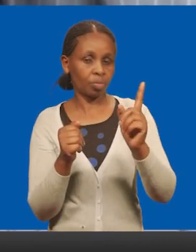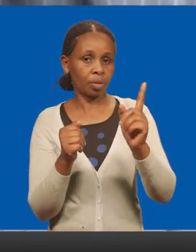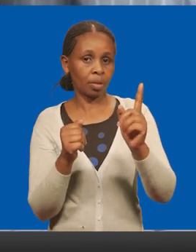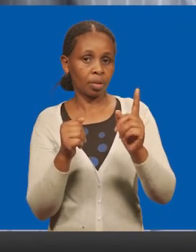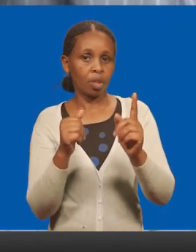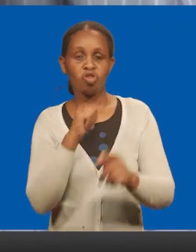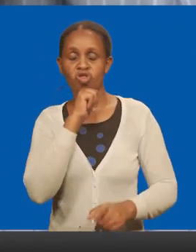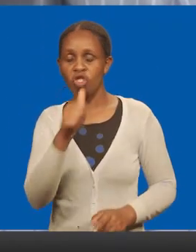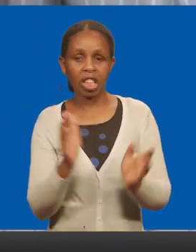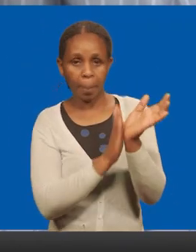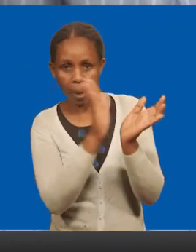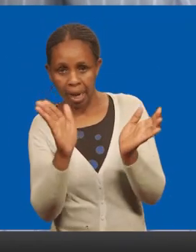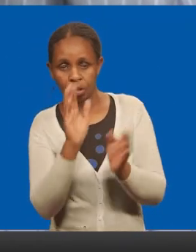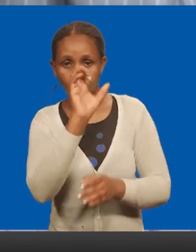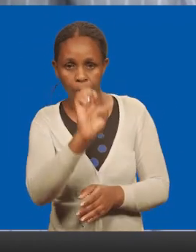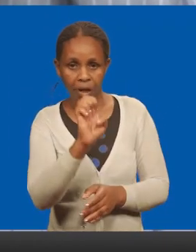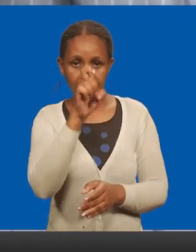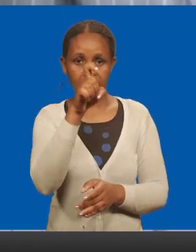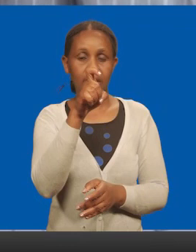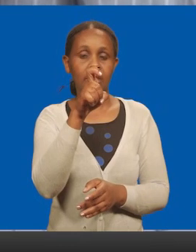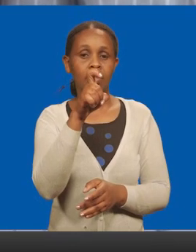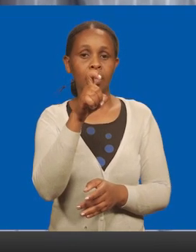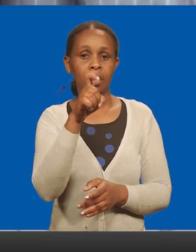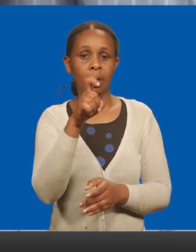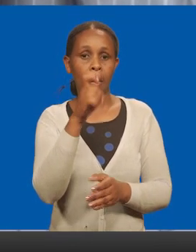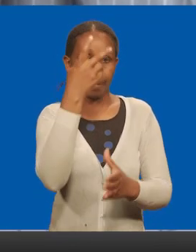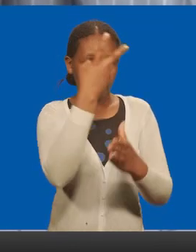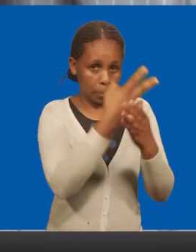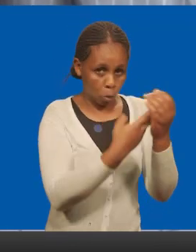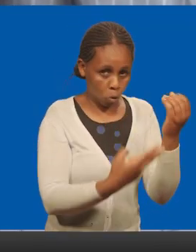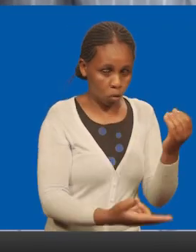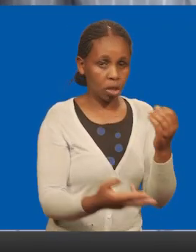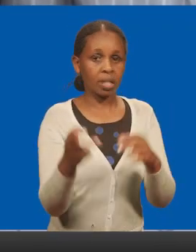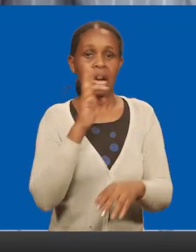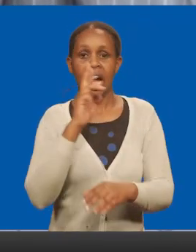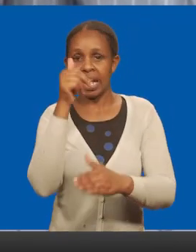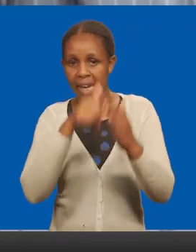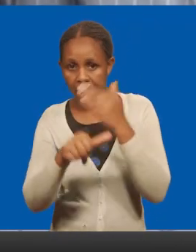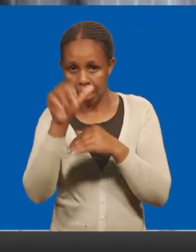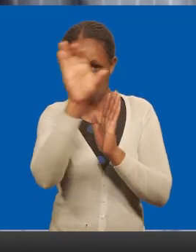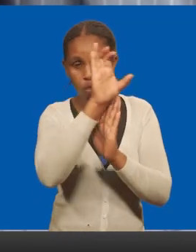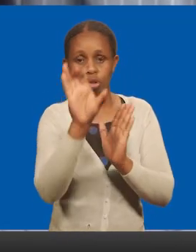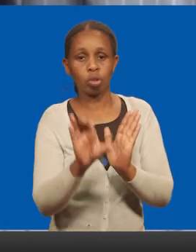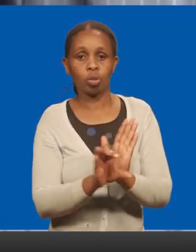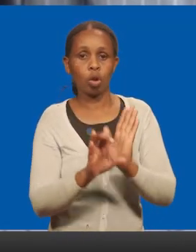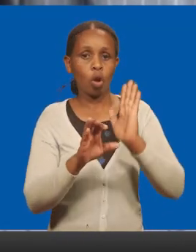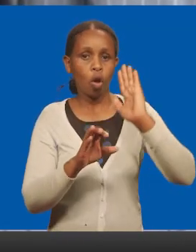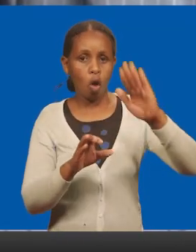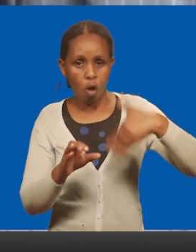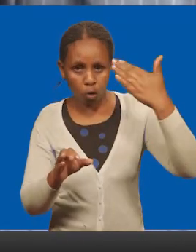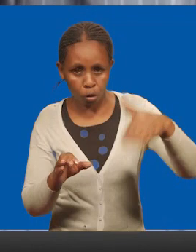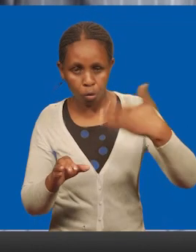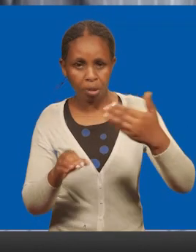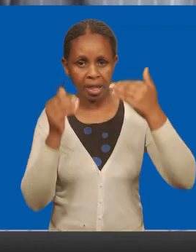not an appendage of the executive. Both the presidency and the judiciary are creations of the constitution. They